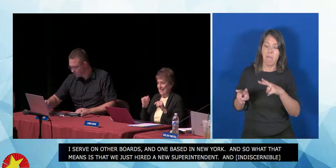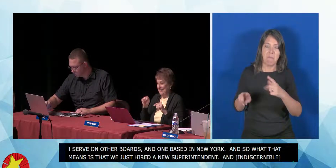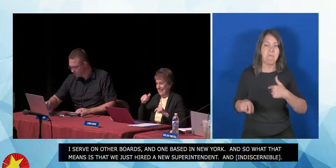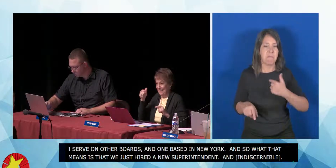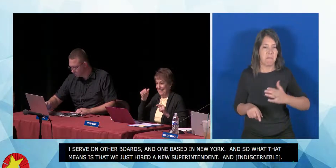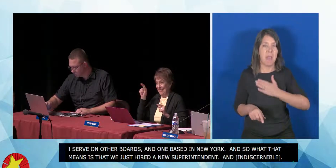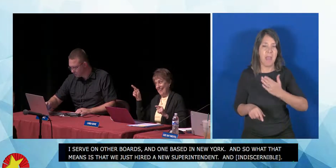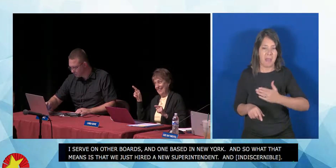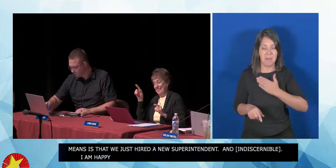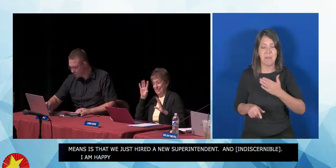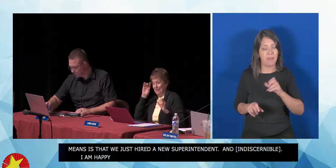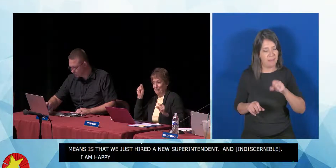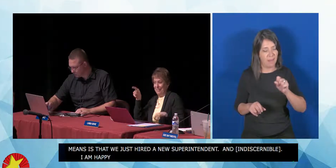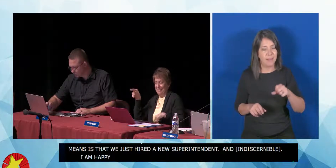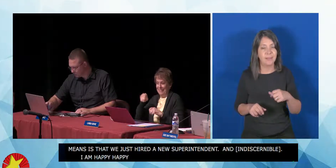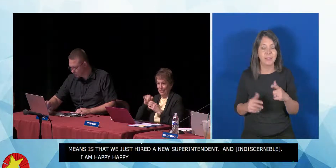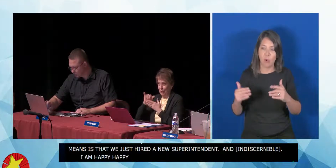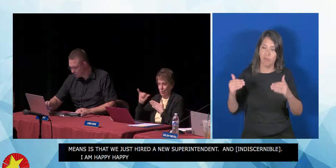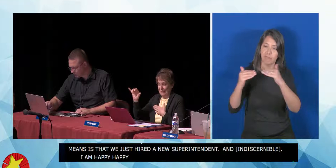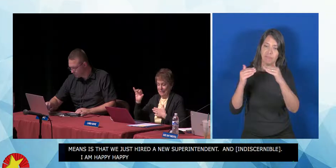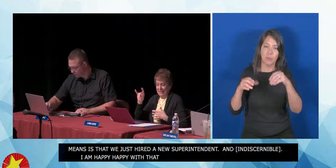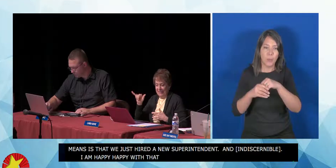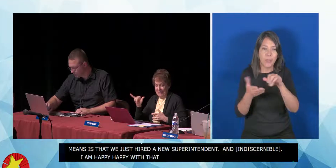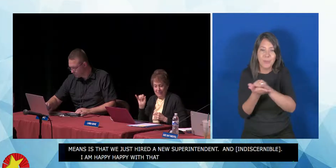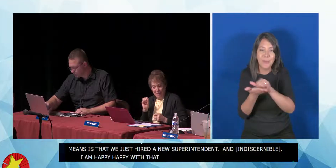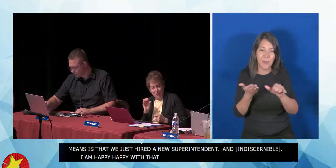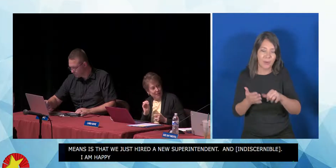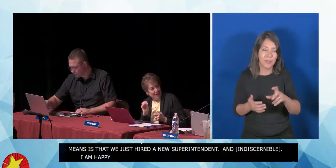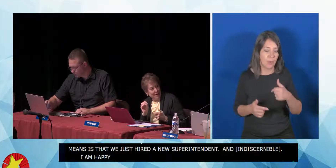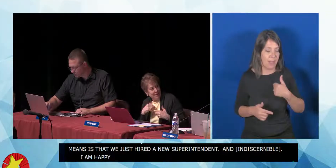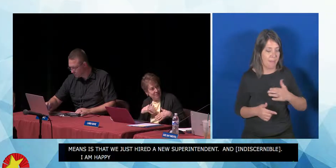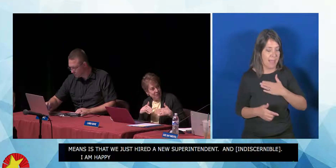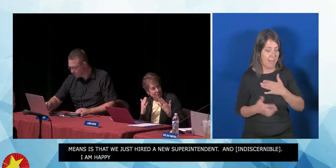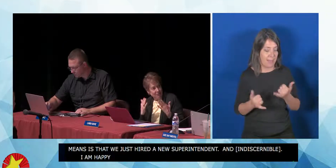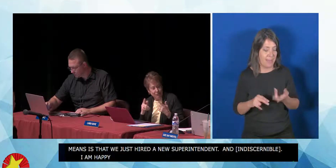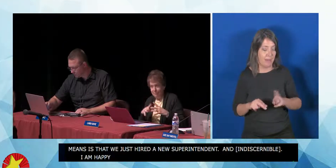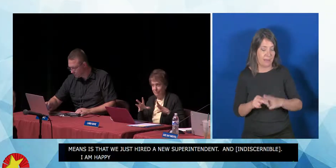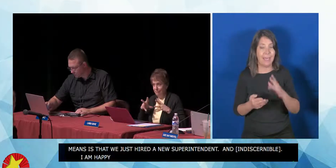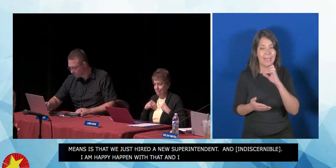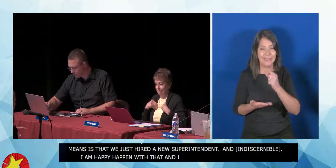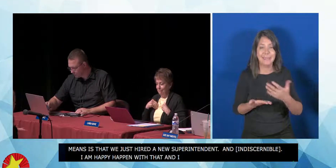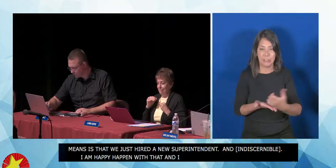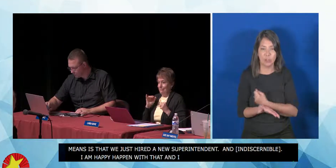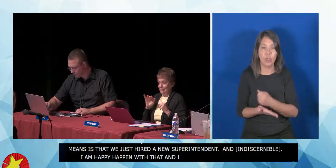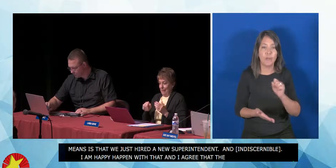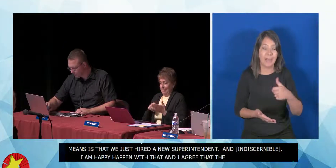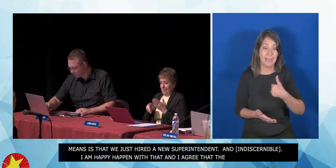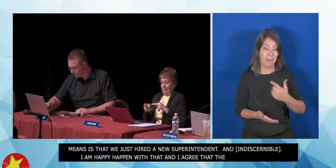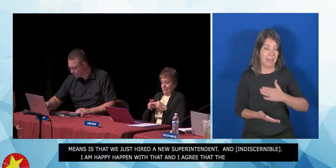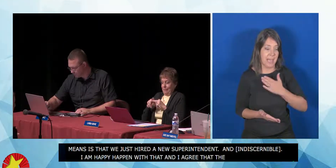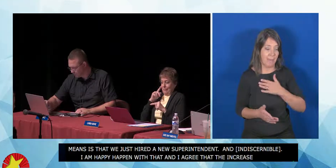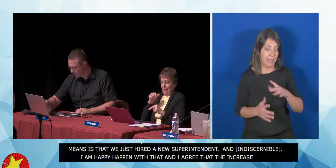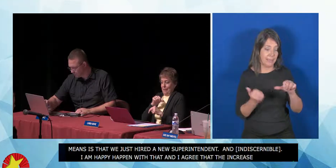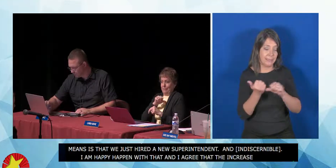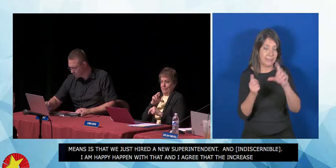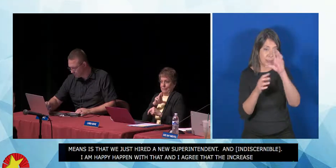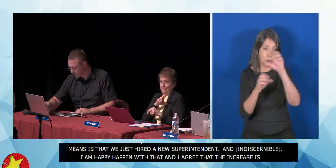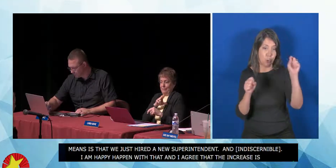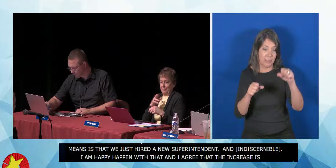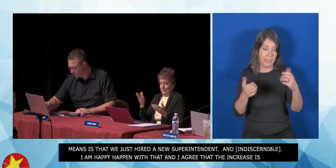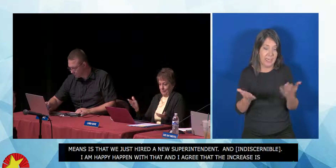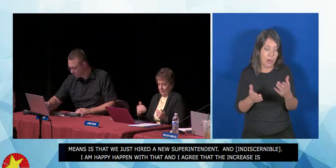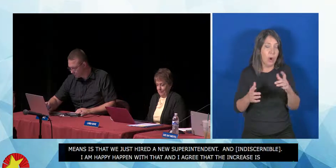do agree that, that this pay increase is deserved. And I'm happy that a superintendent in Arizona is getting paid